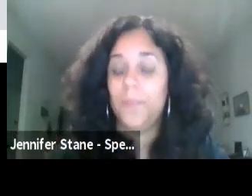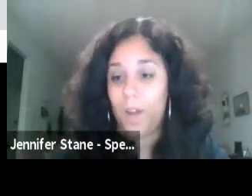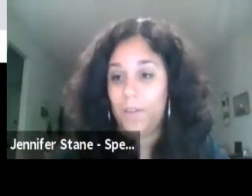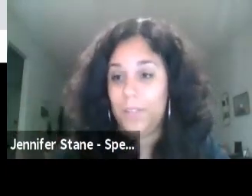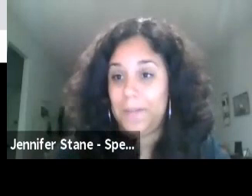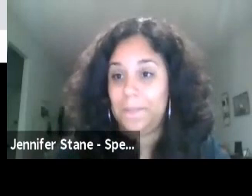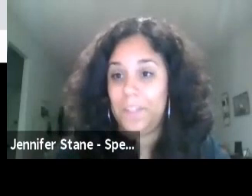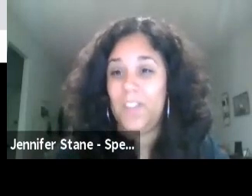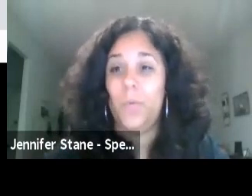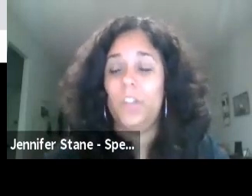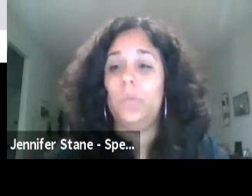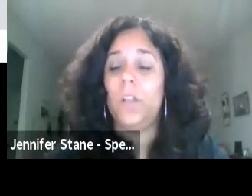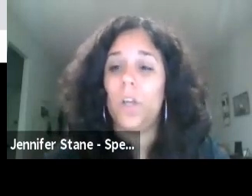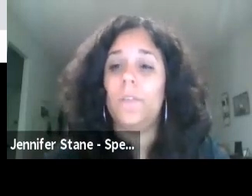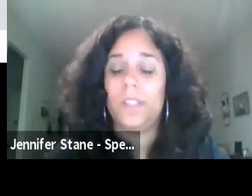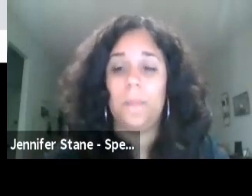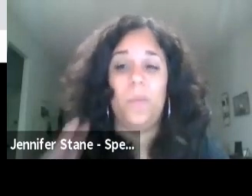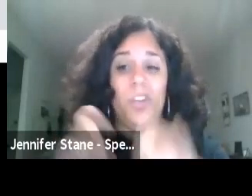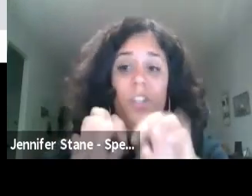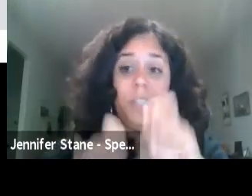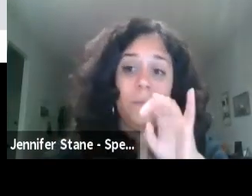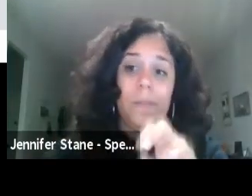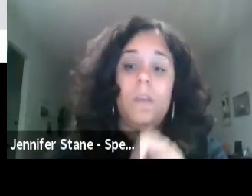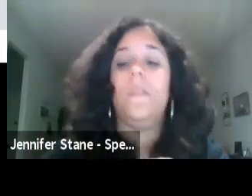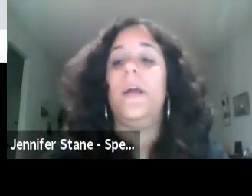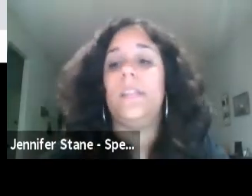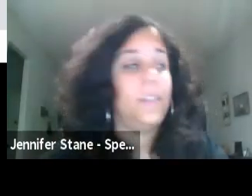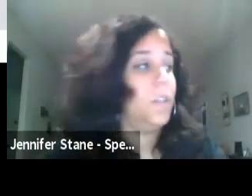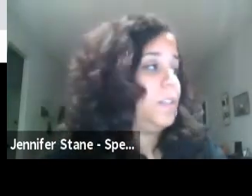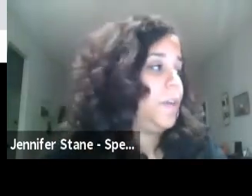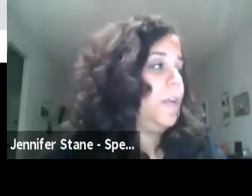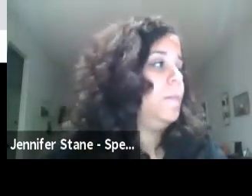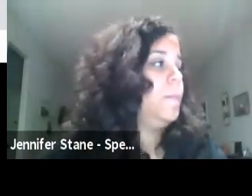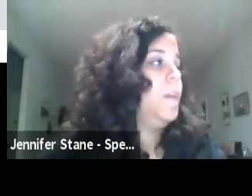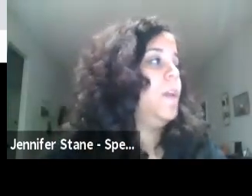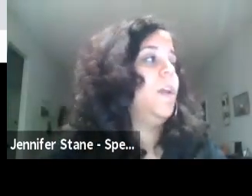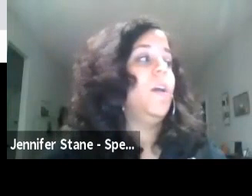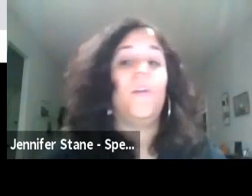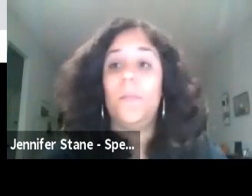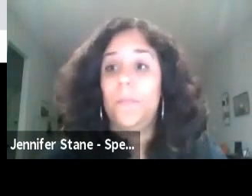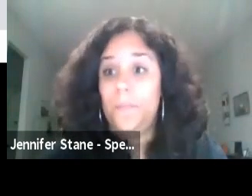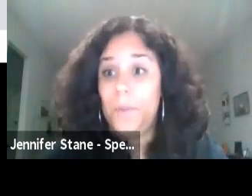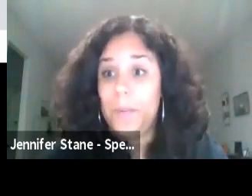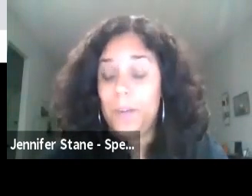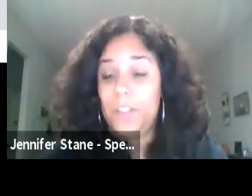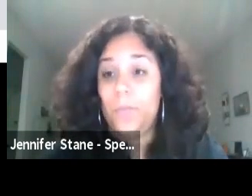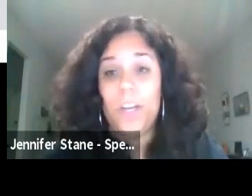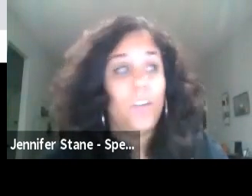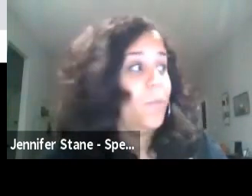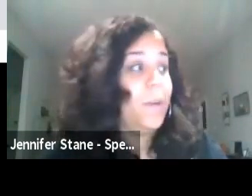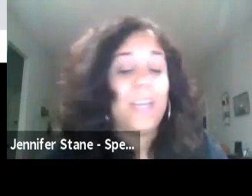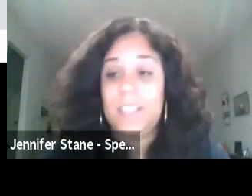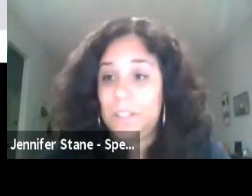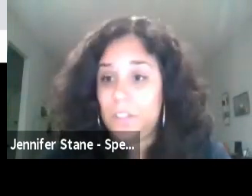toothpaste, all of those things. So you just want to look for something when you're searching that's SLS free. Your big question,